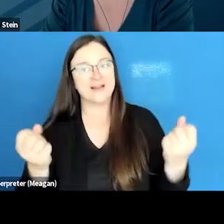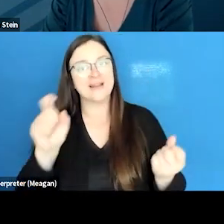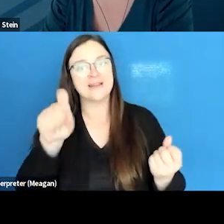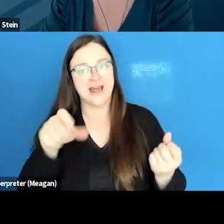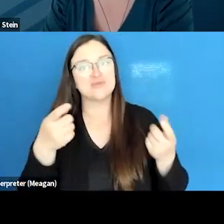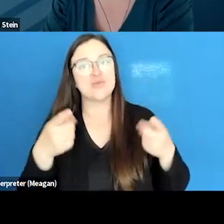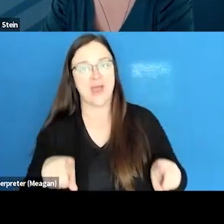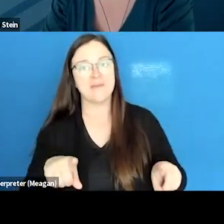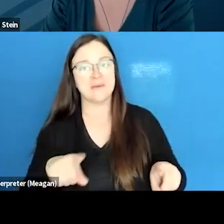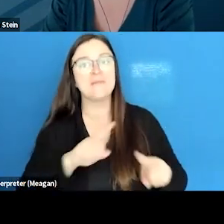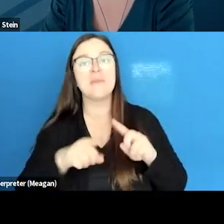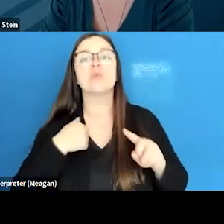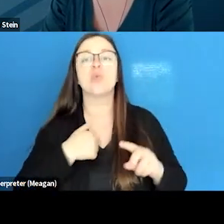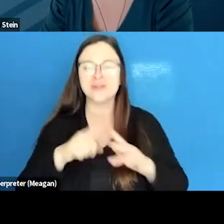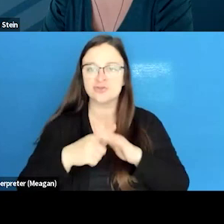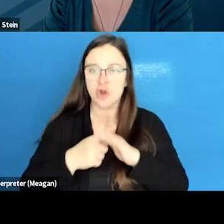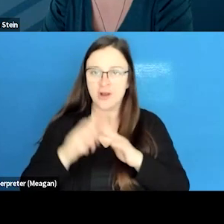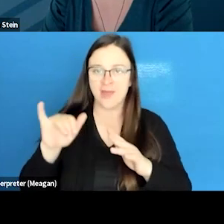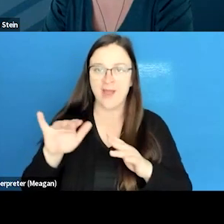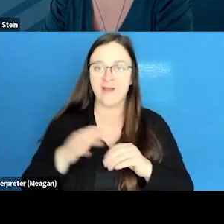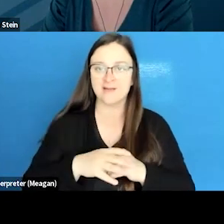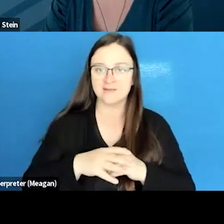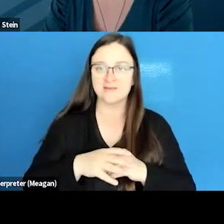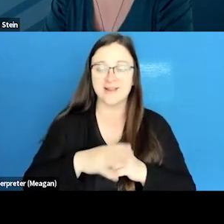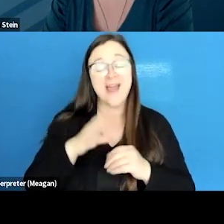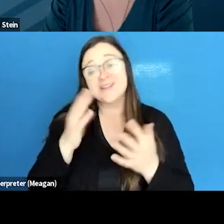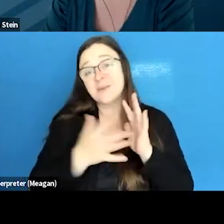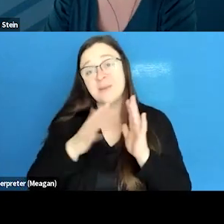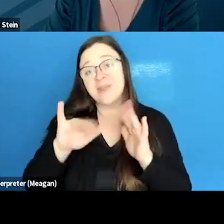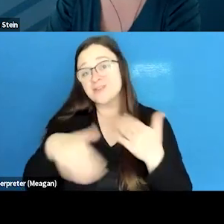place, but we broke the ice and we planted the seed. And sometimes that's all you can do.